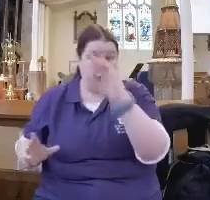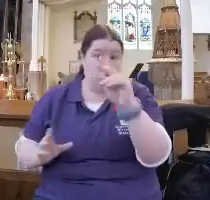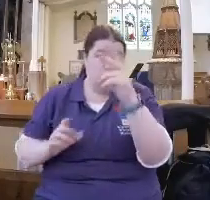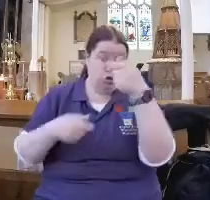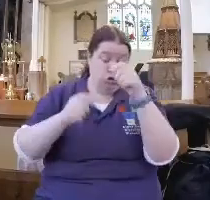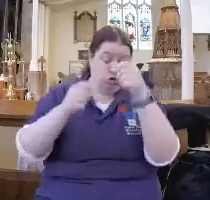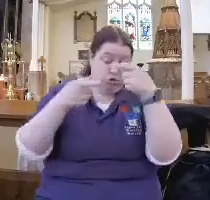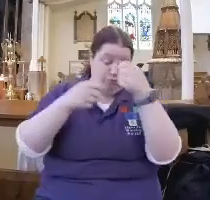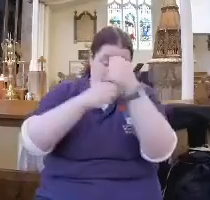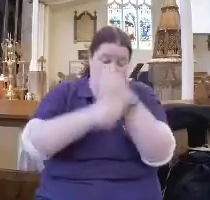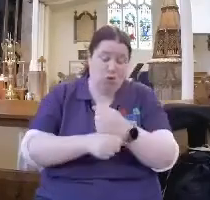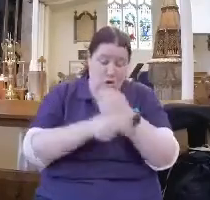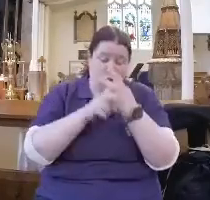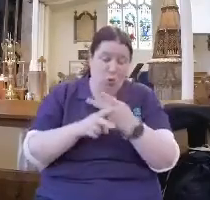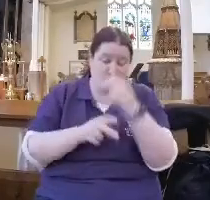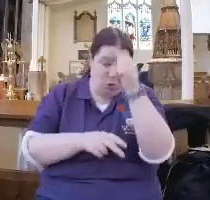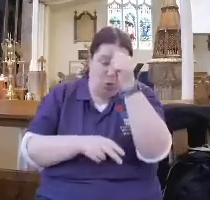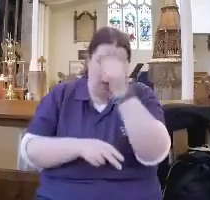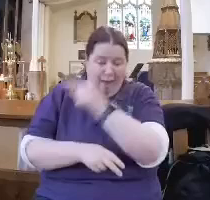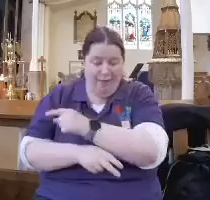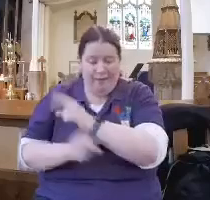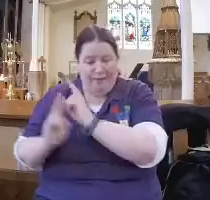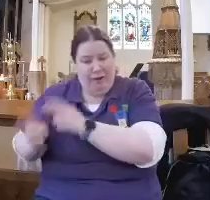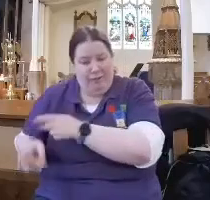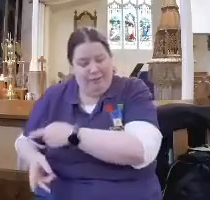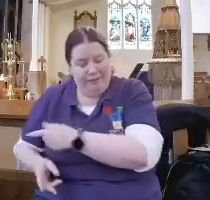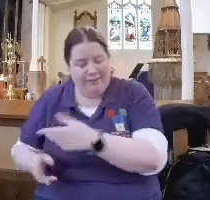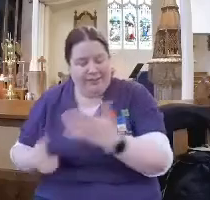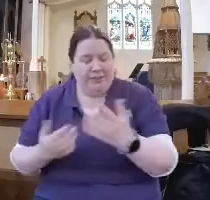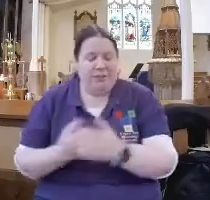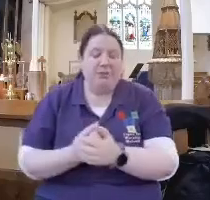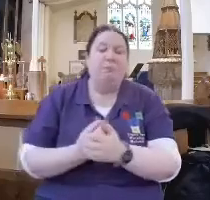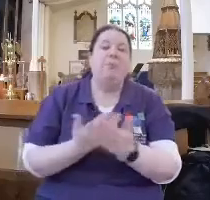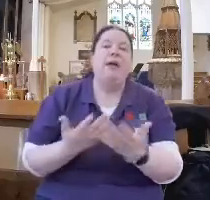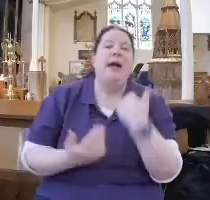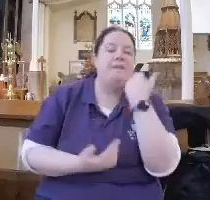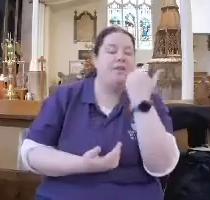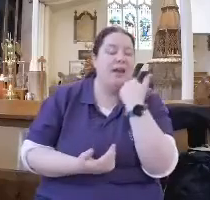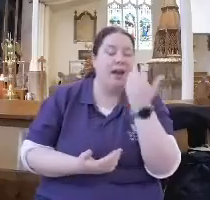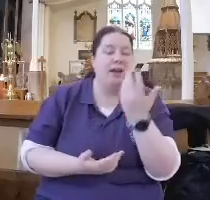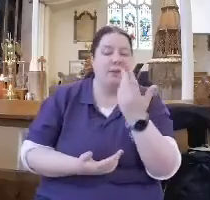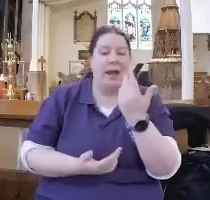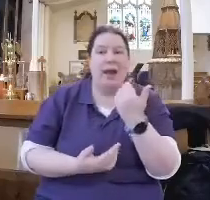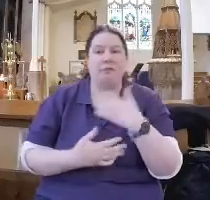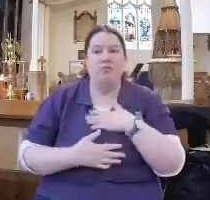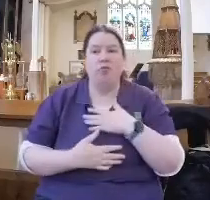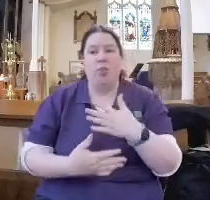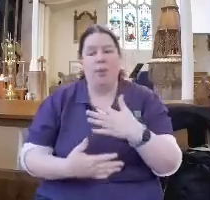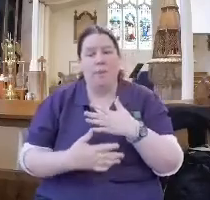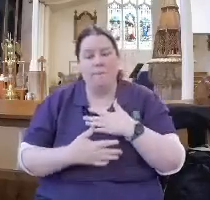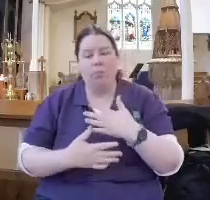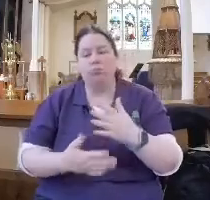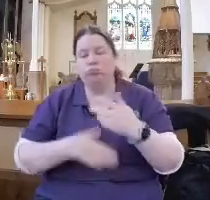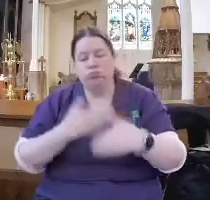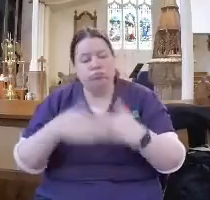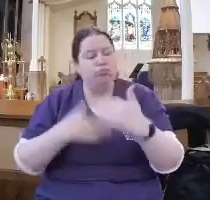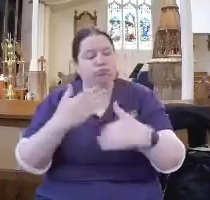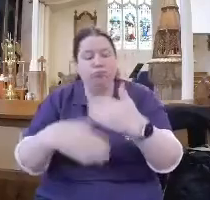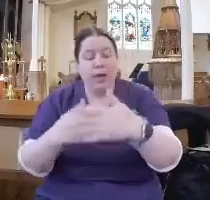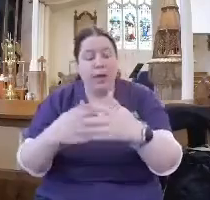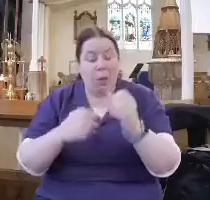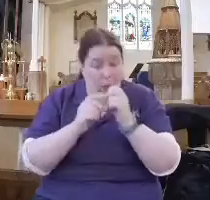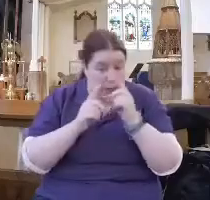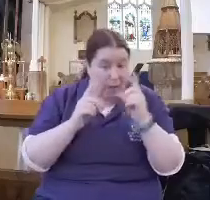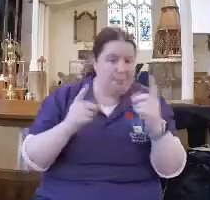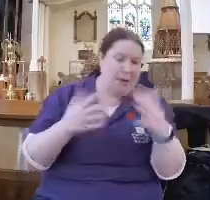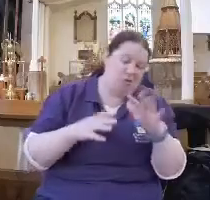and they will do something. And then on a daily basis, we have rhythms. We all get up at about the same time. We